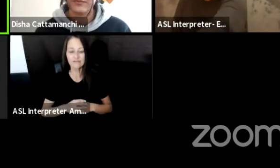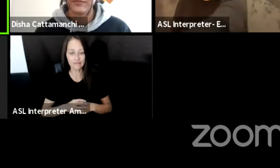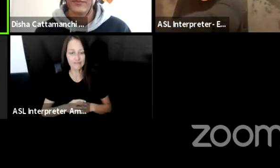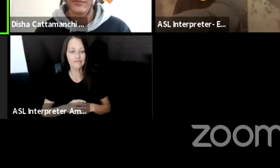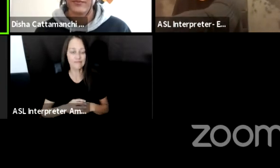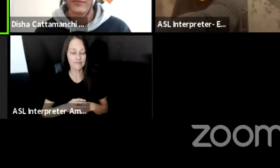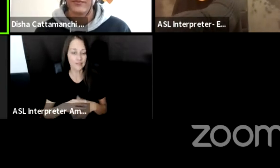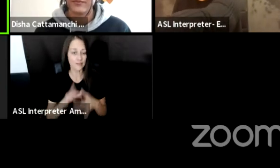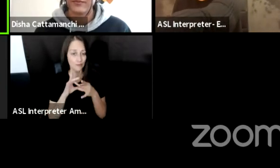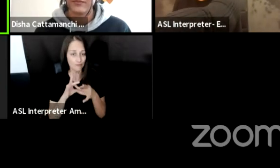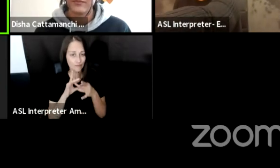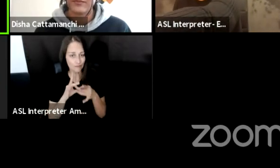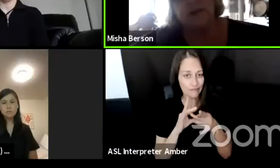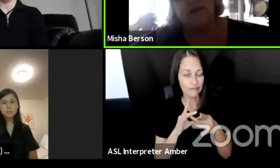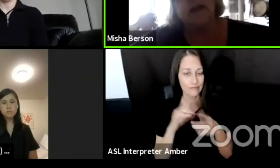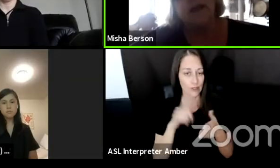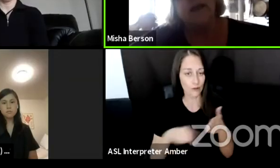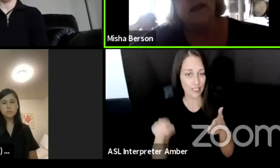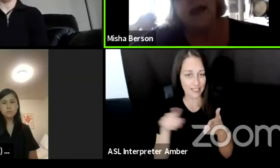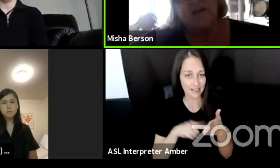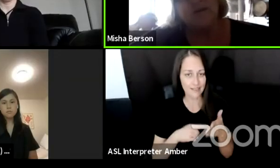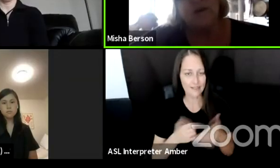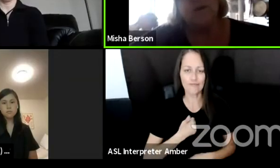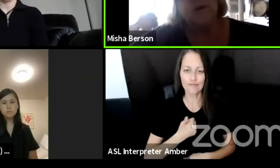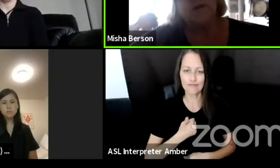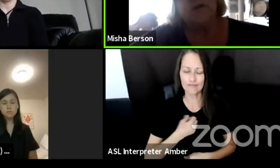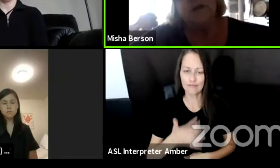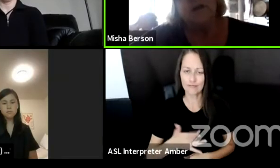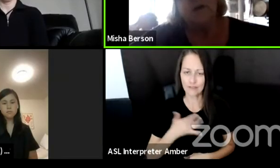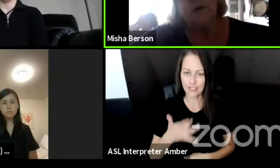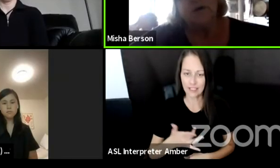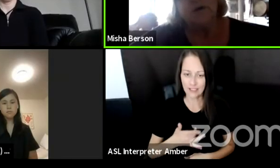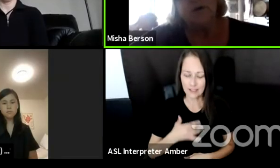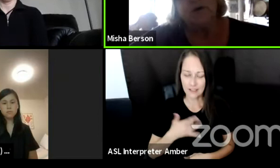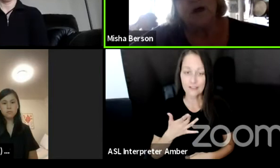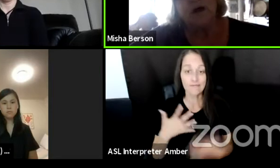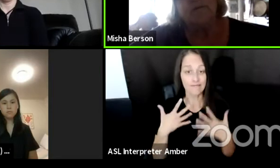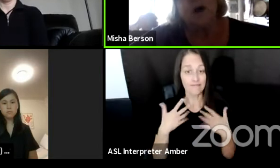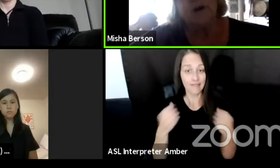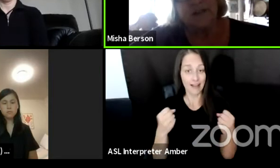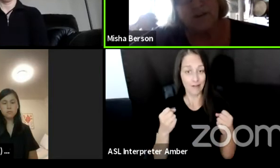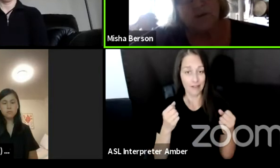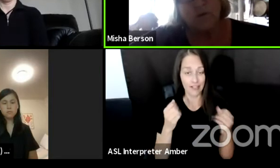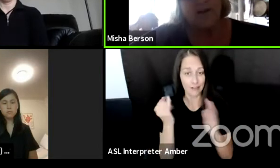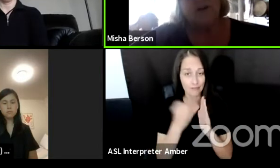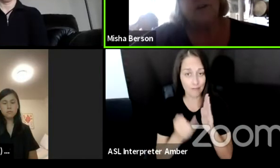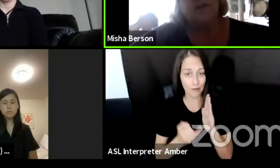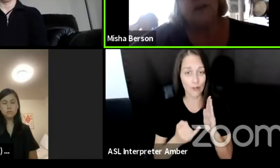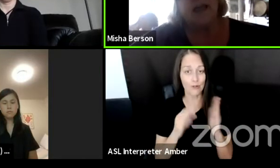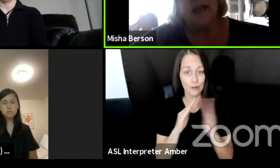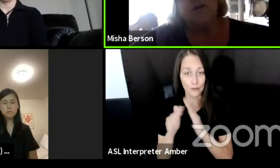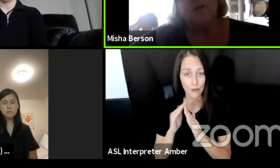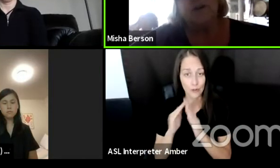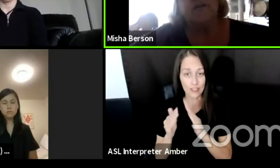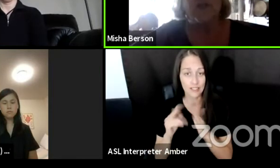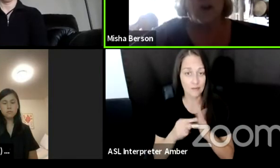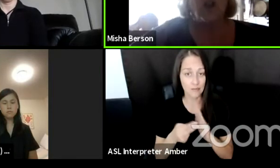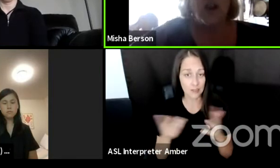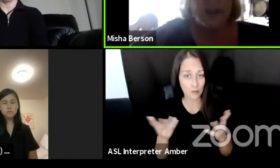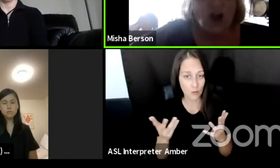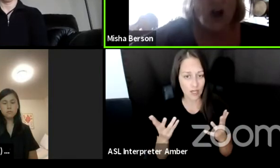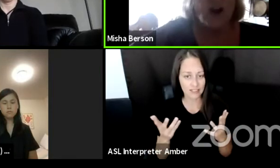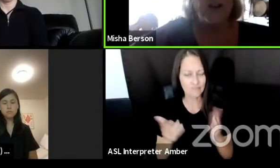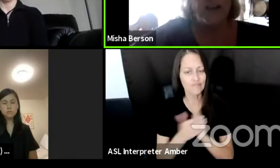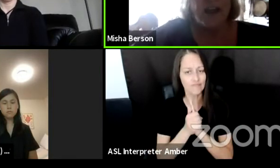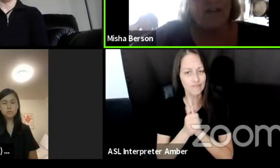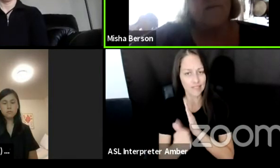think that a healthy arts community has people who are decent writers and who have thought